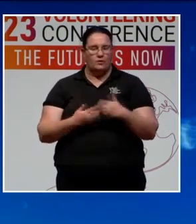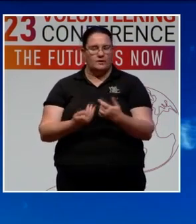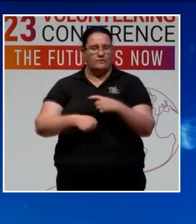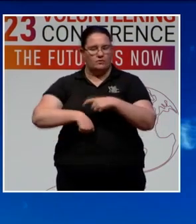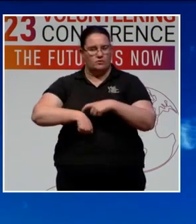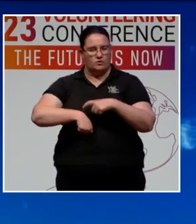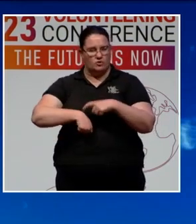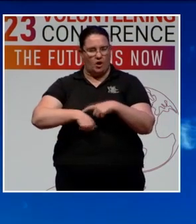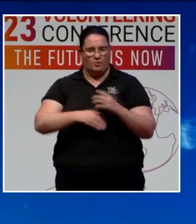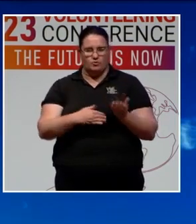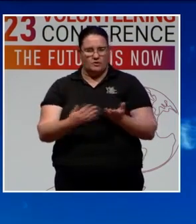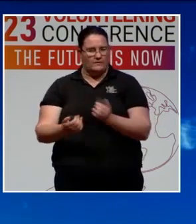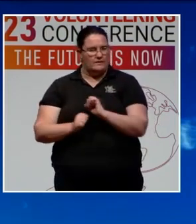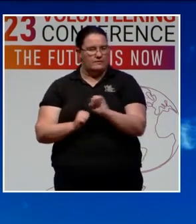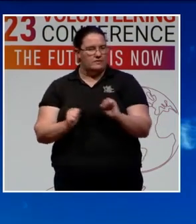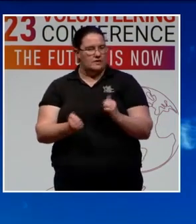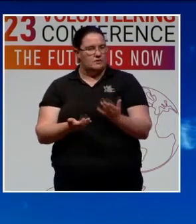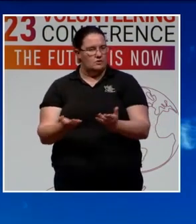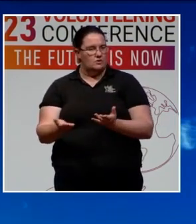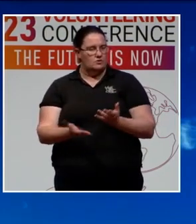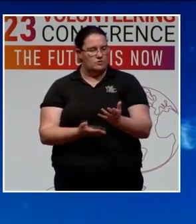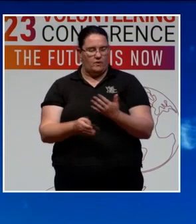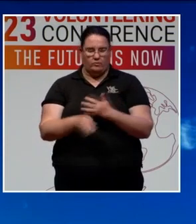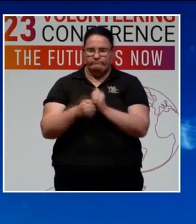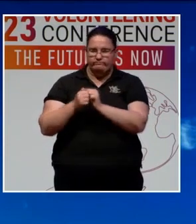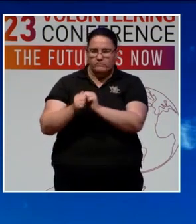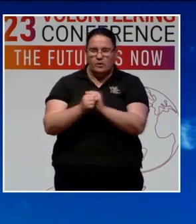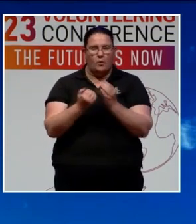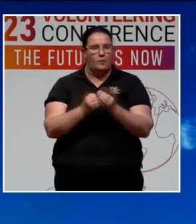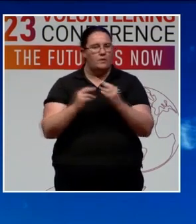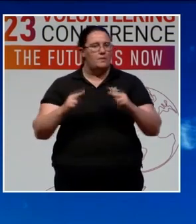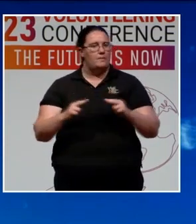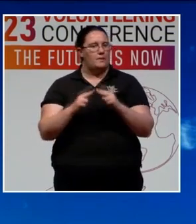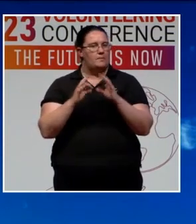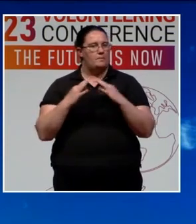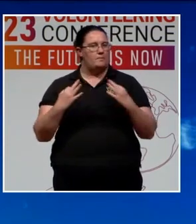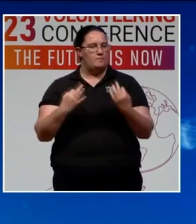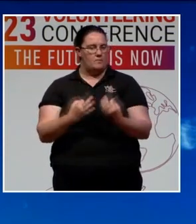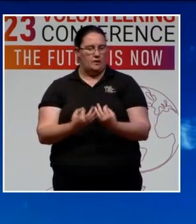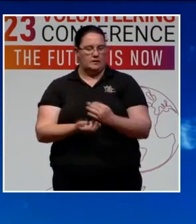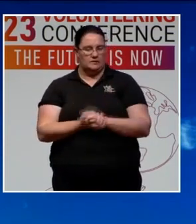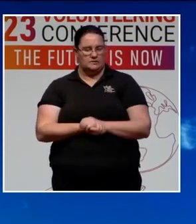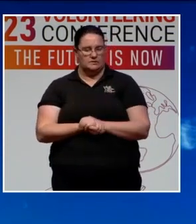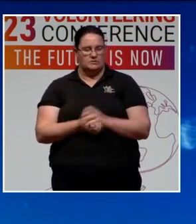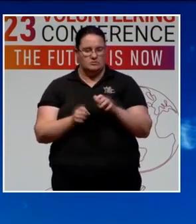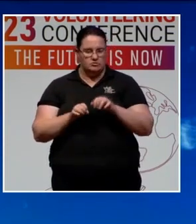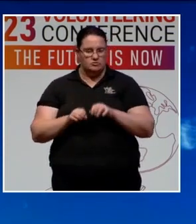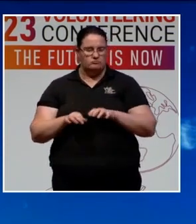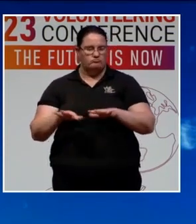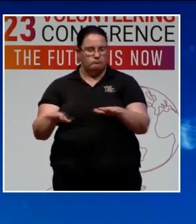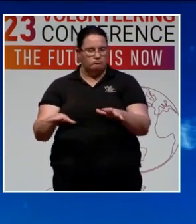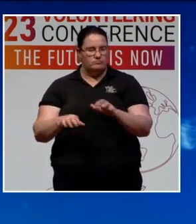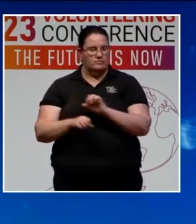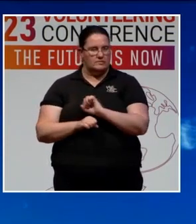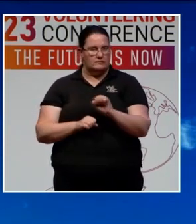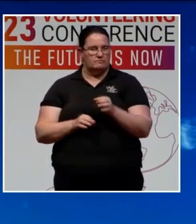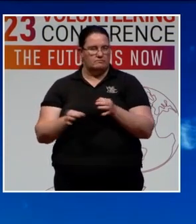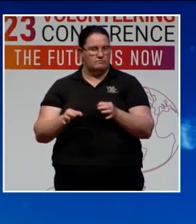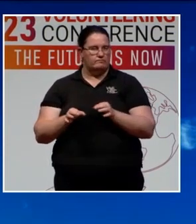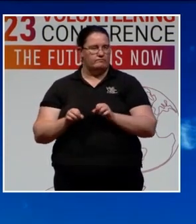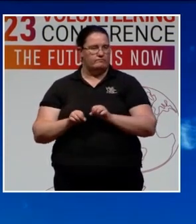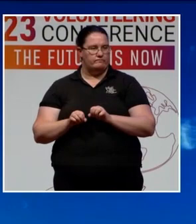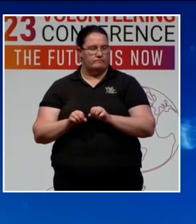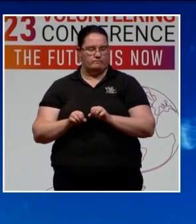bodies to align with the volunteer management activity jurisdictional implementation plans. While